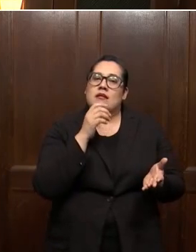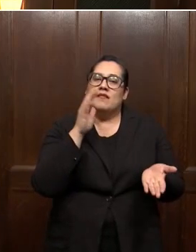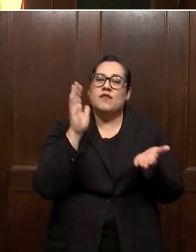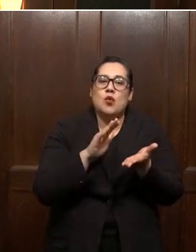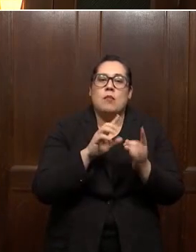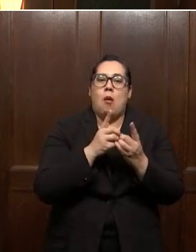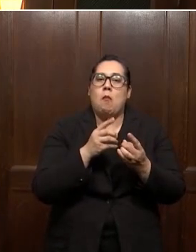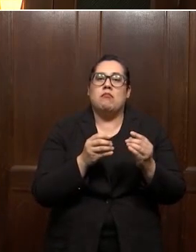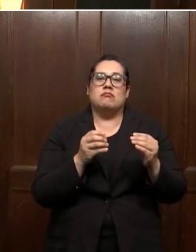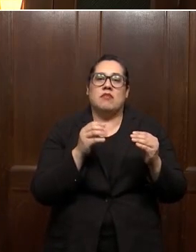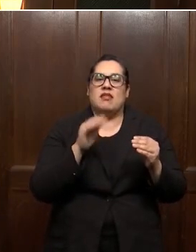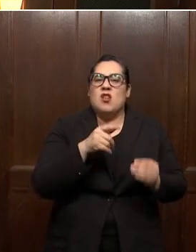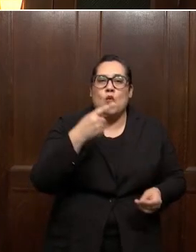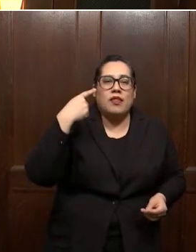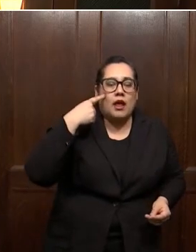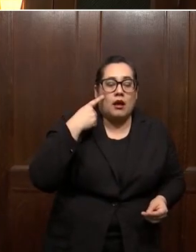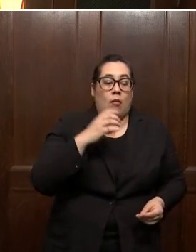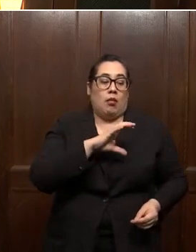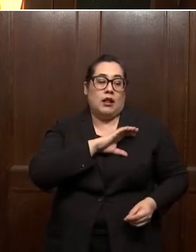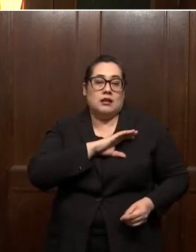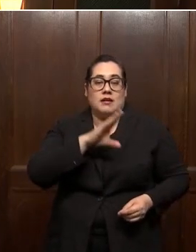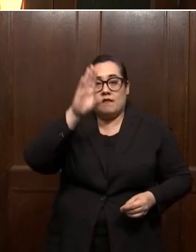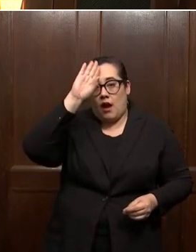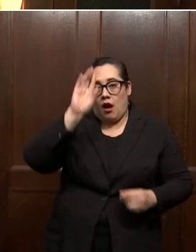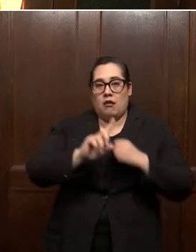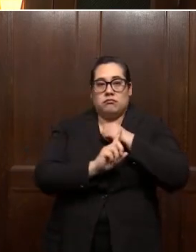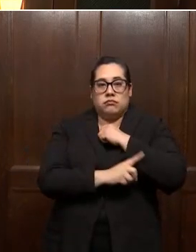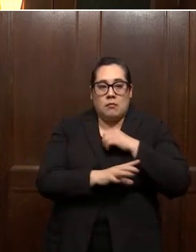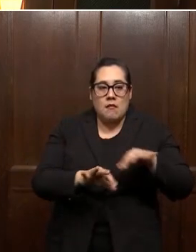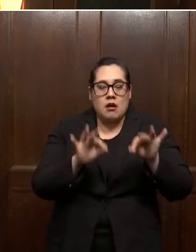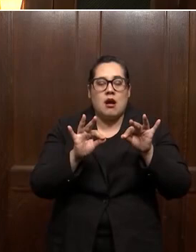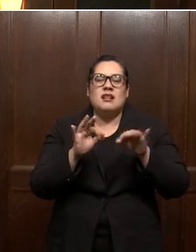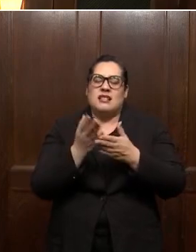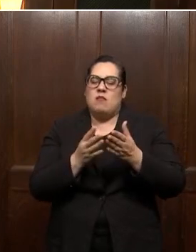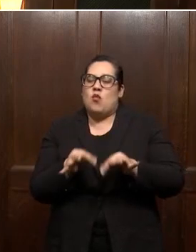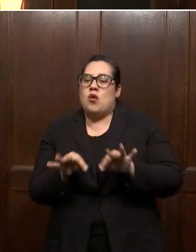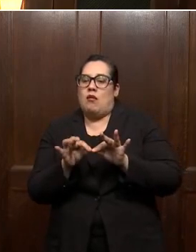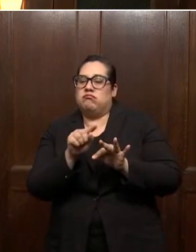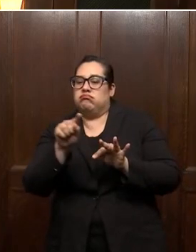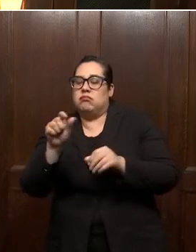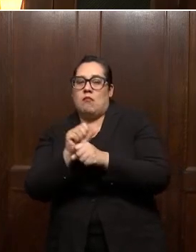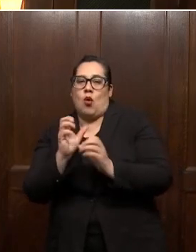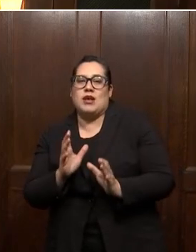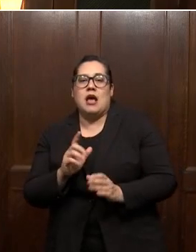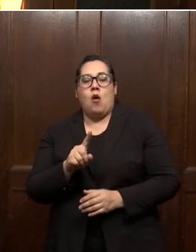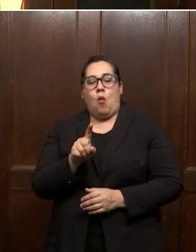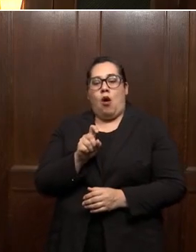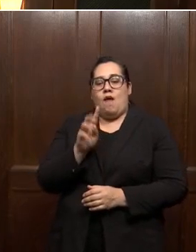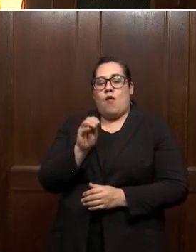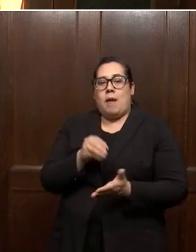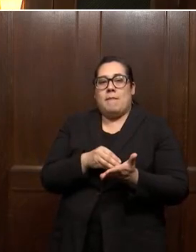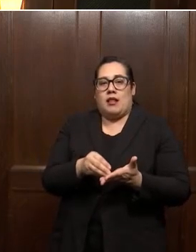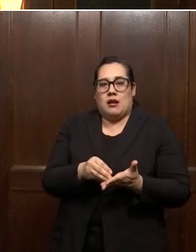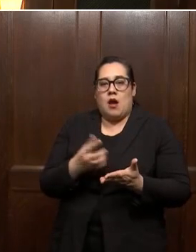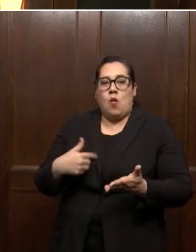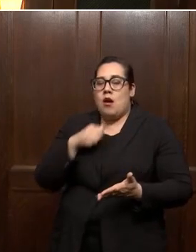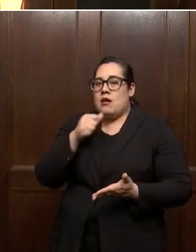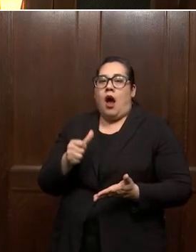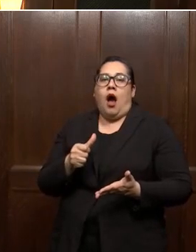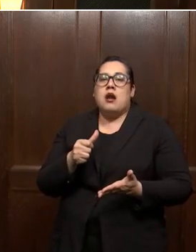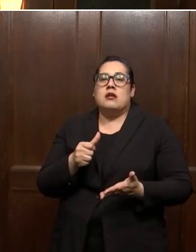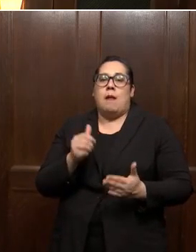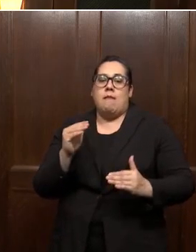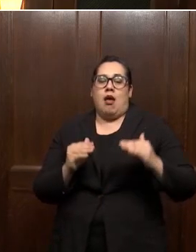think. Police, fire, sanitation, and some critical employees and others. So it's $140 million. We aren't bouncing the